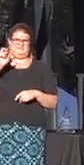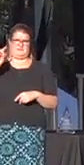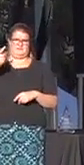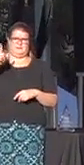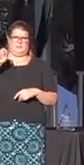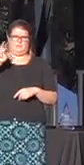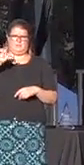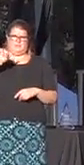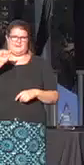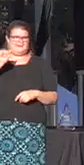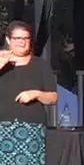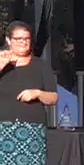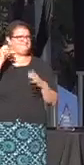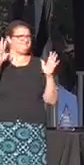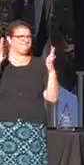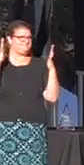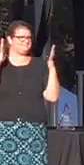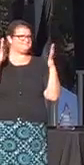Gloria.